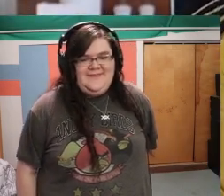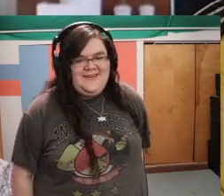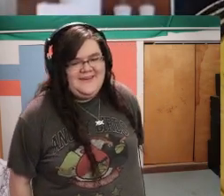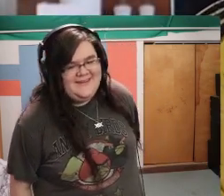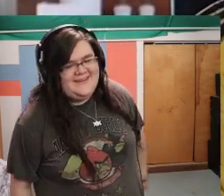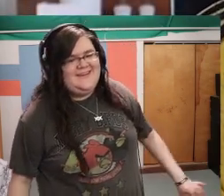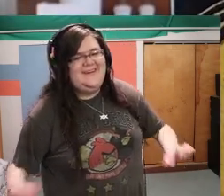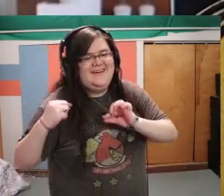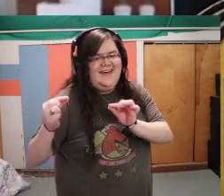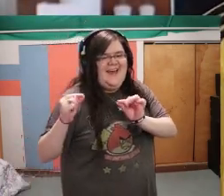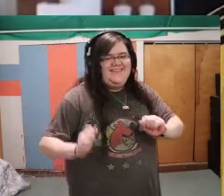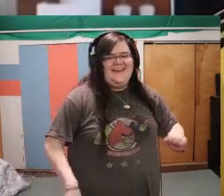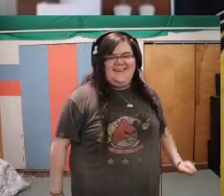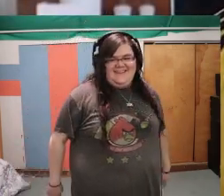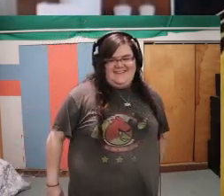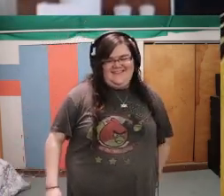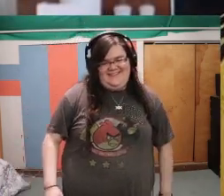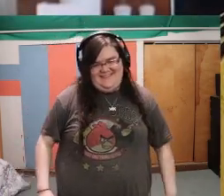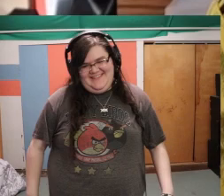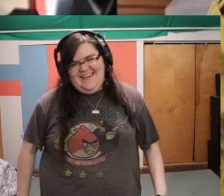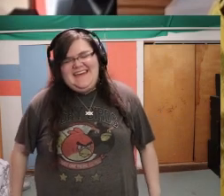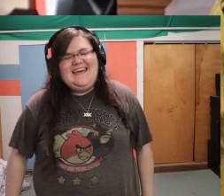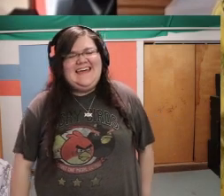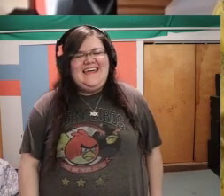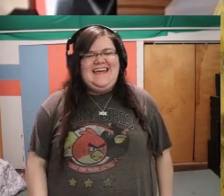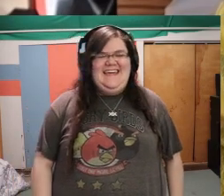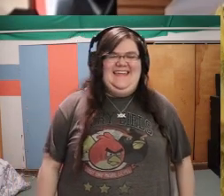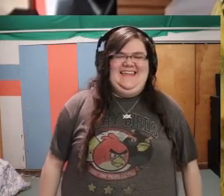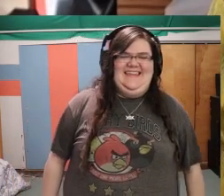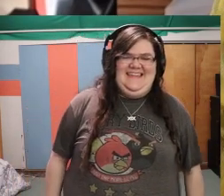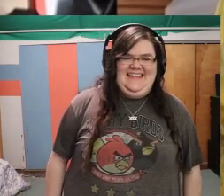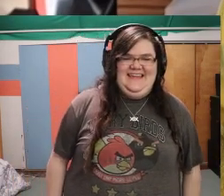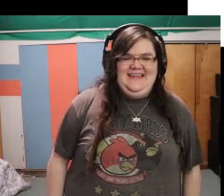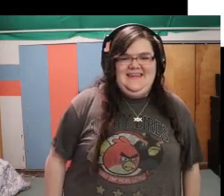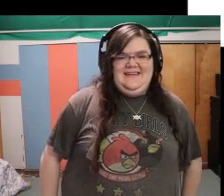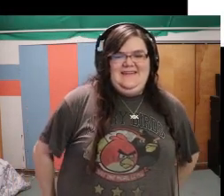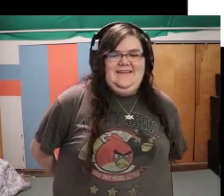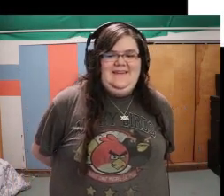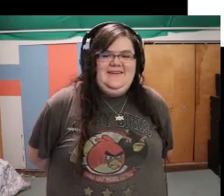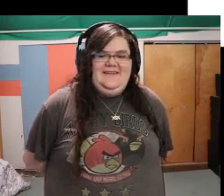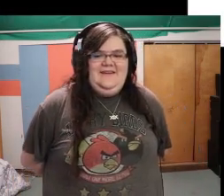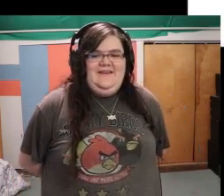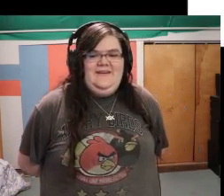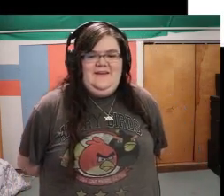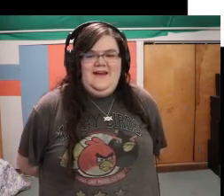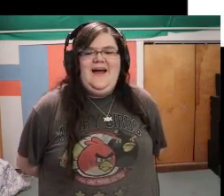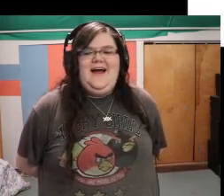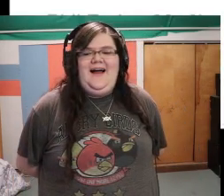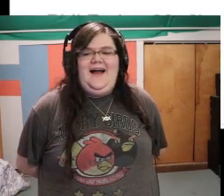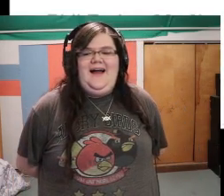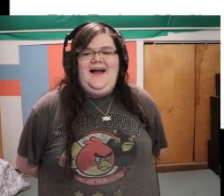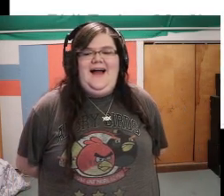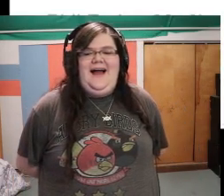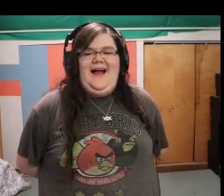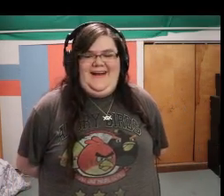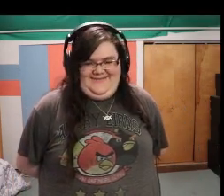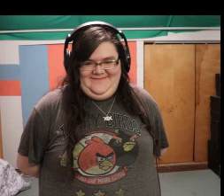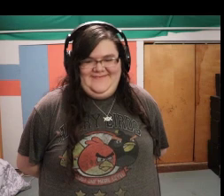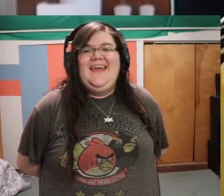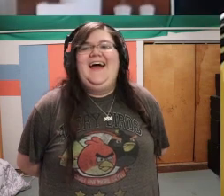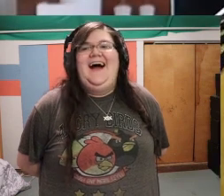expecting Arsenal to win. That's why I'm in the shirt. And I'd say 3-1 to Arsenal. That's my